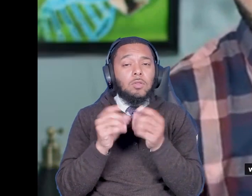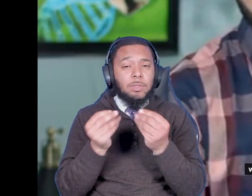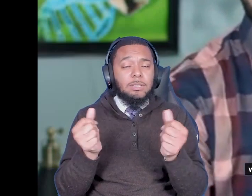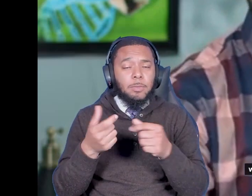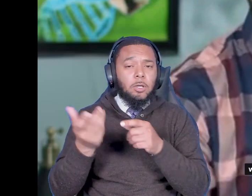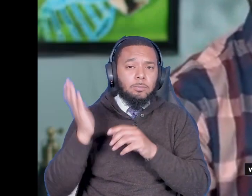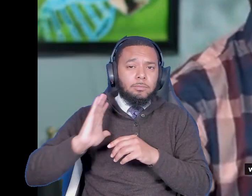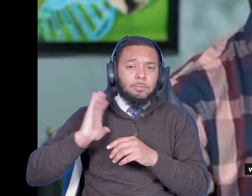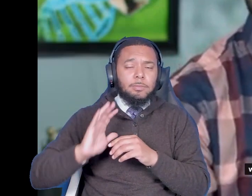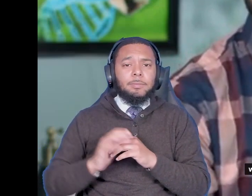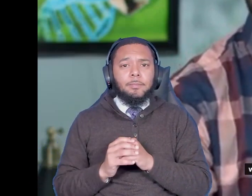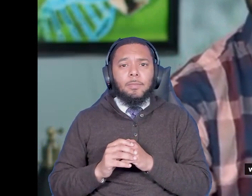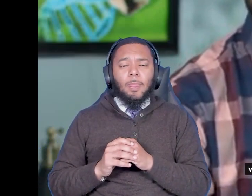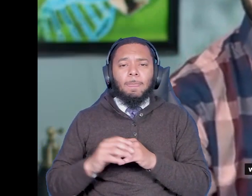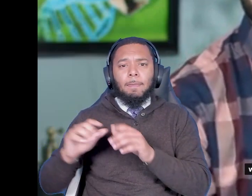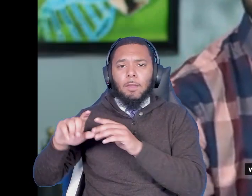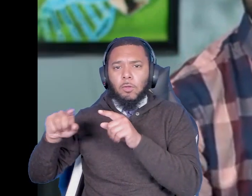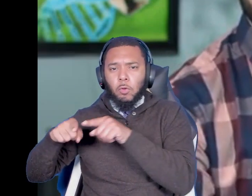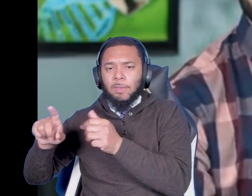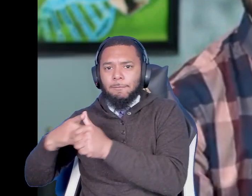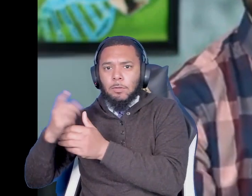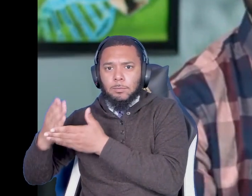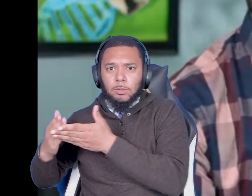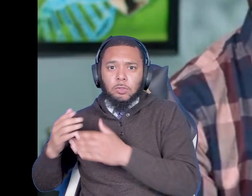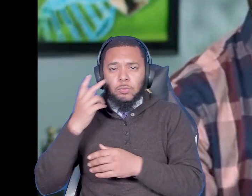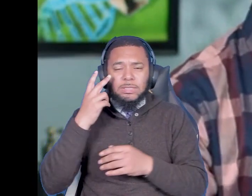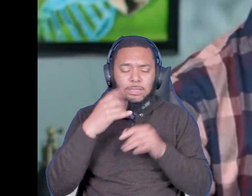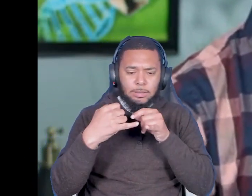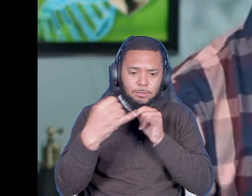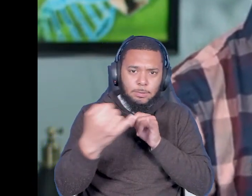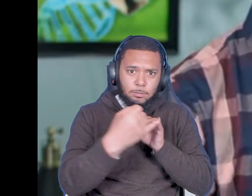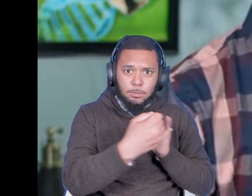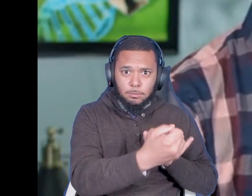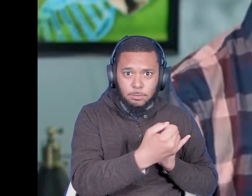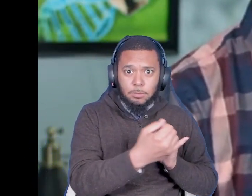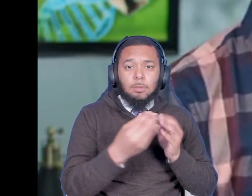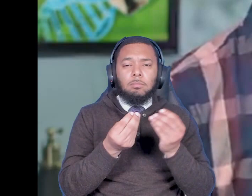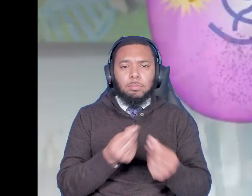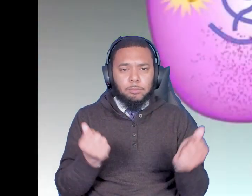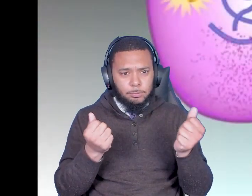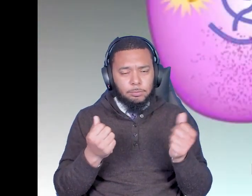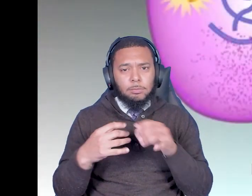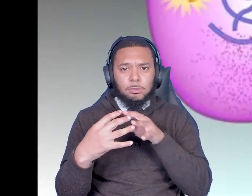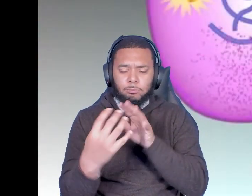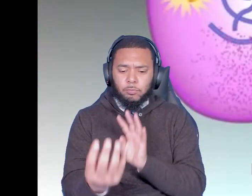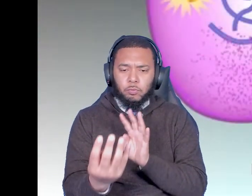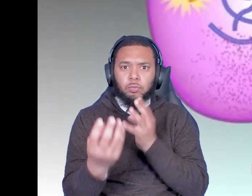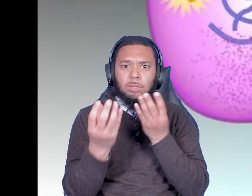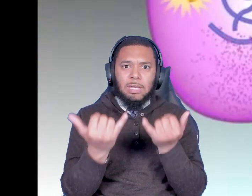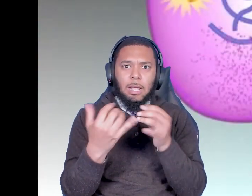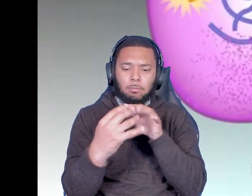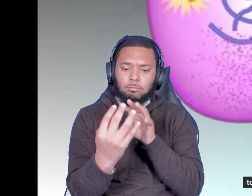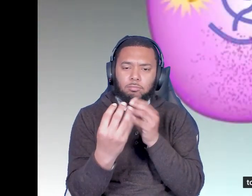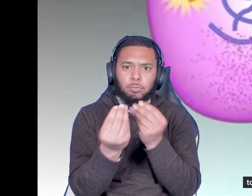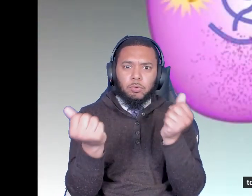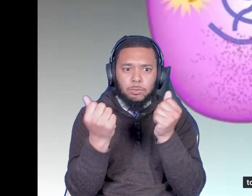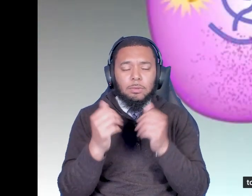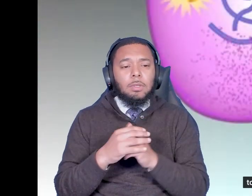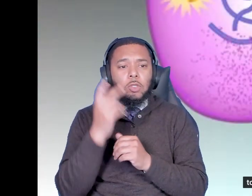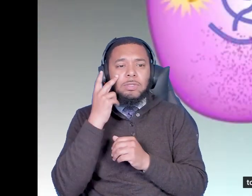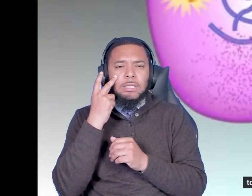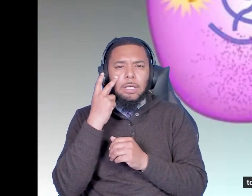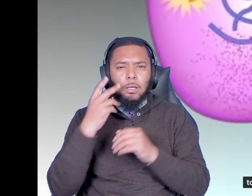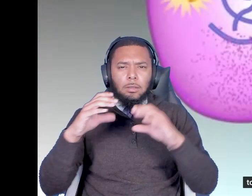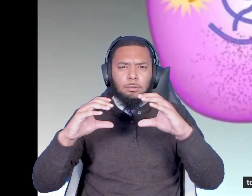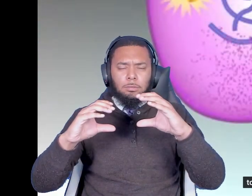prophase. You notice the mitotic spindles, or those spindle fibers, they are now gone. And also you can start to see a little